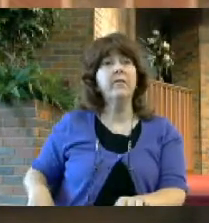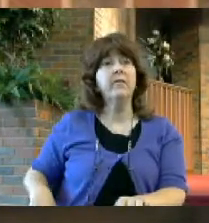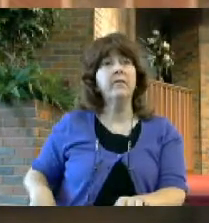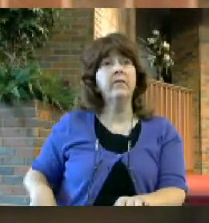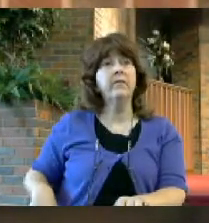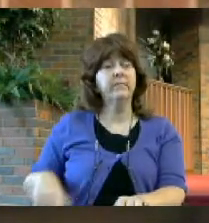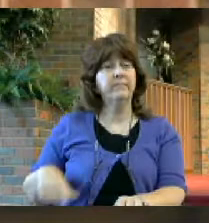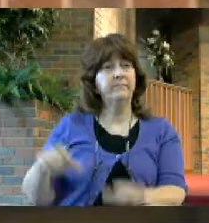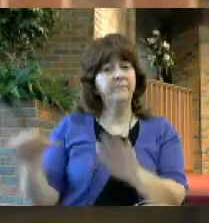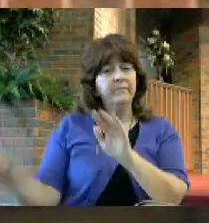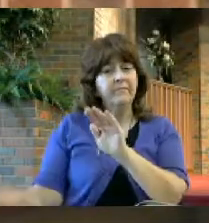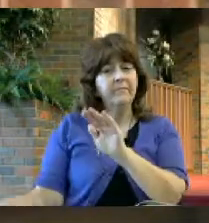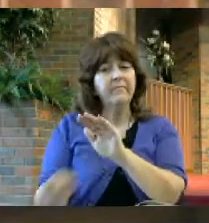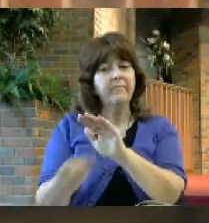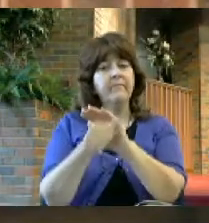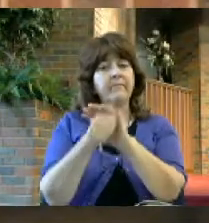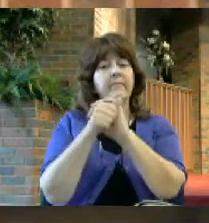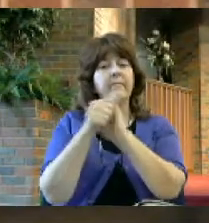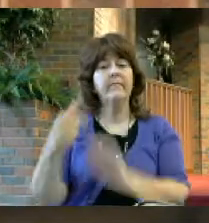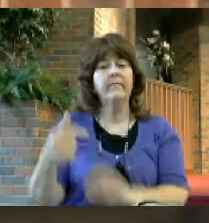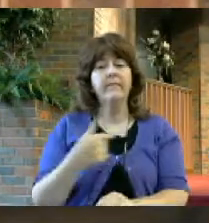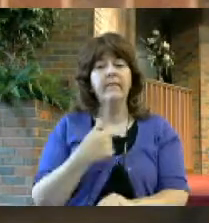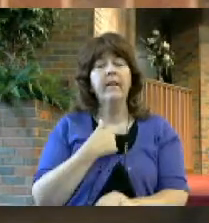I be away, O